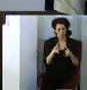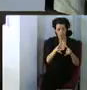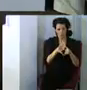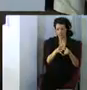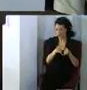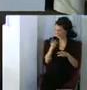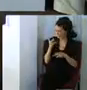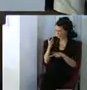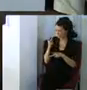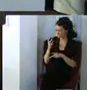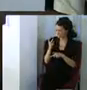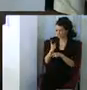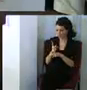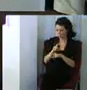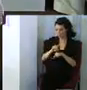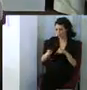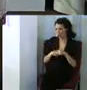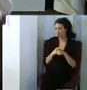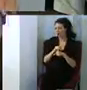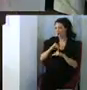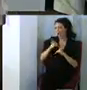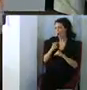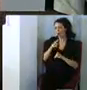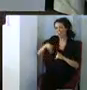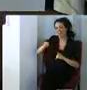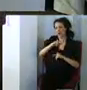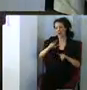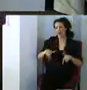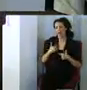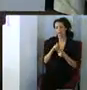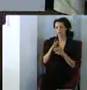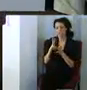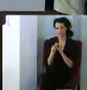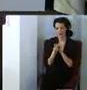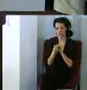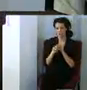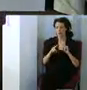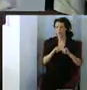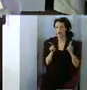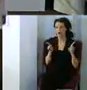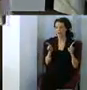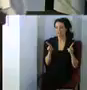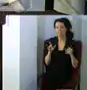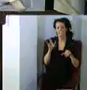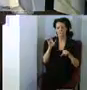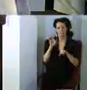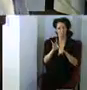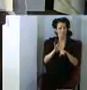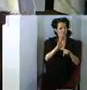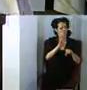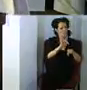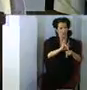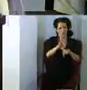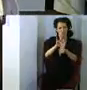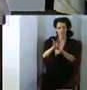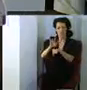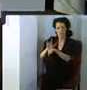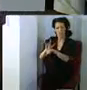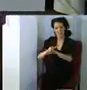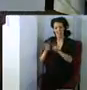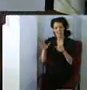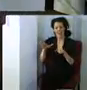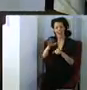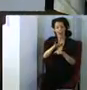in which these lives have been transformed and how not only are their lives being transformed, but their lives are now touching the neighboring places,